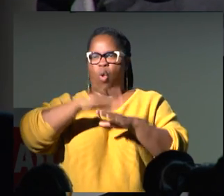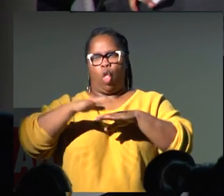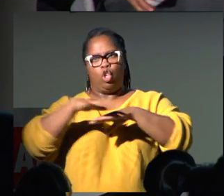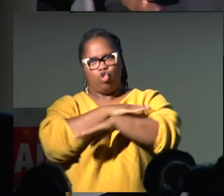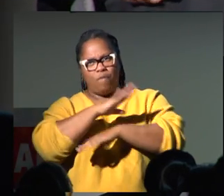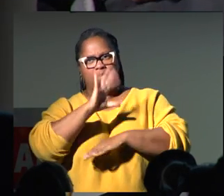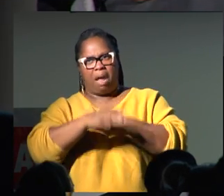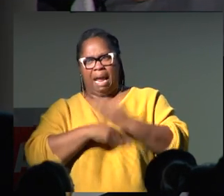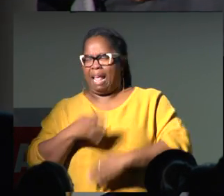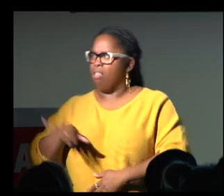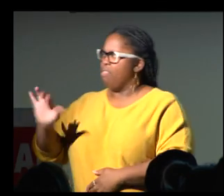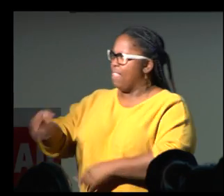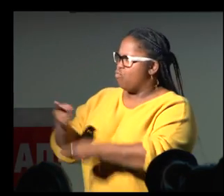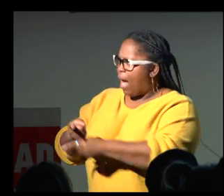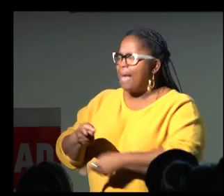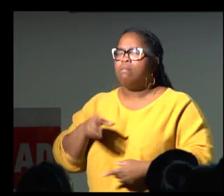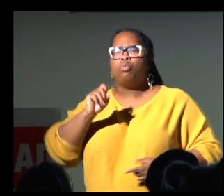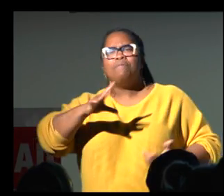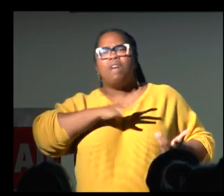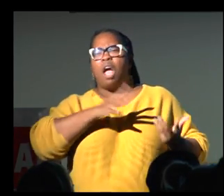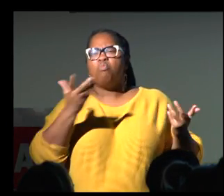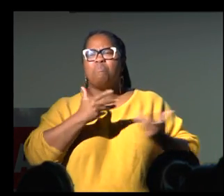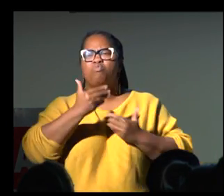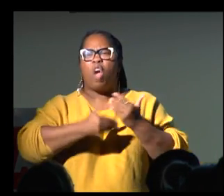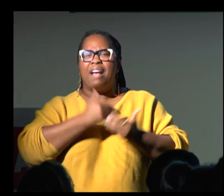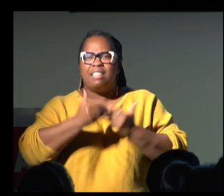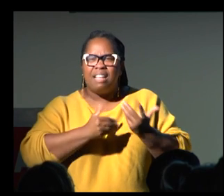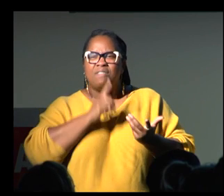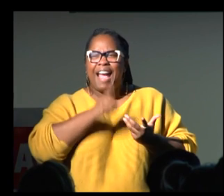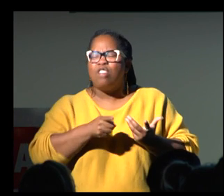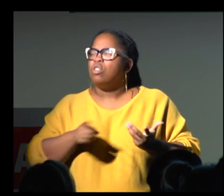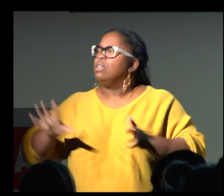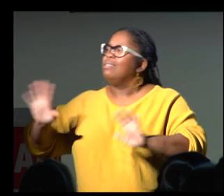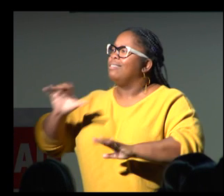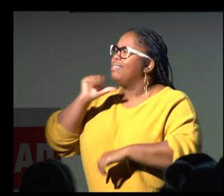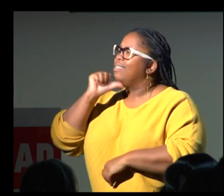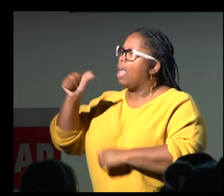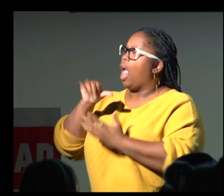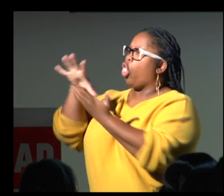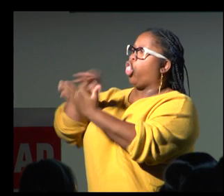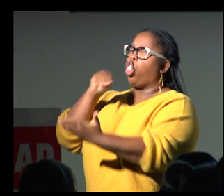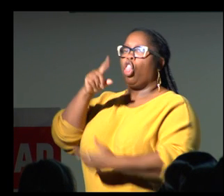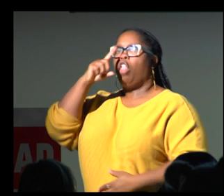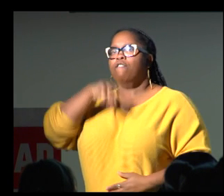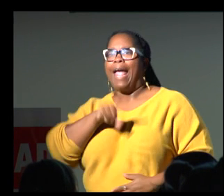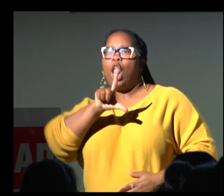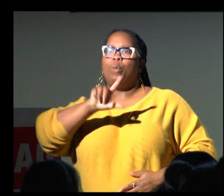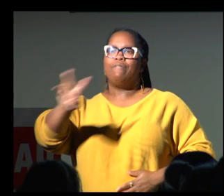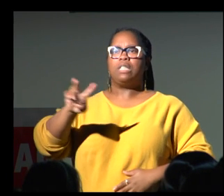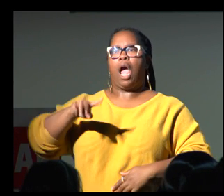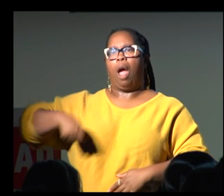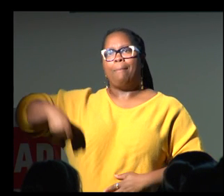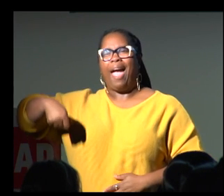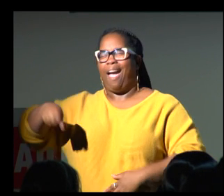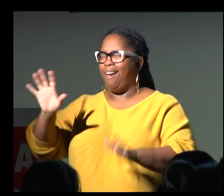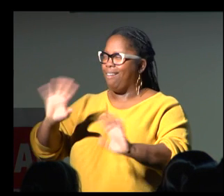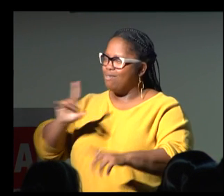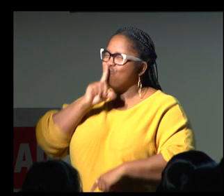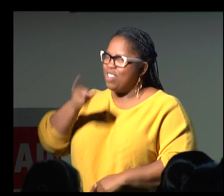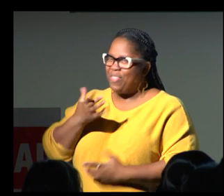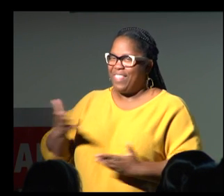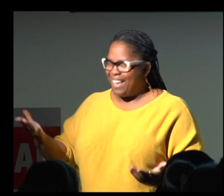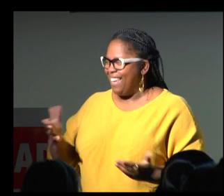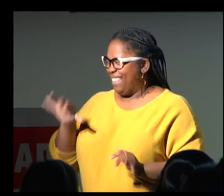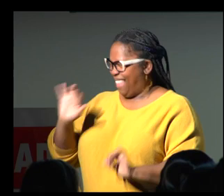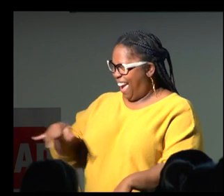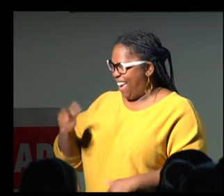hand. So what? Take us through the process of actually how you... It's not a knockoff Louis Vuitton bag. It's a real thing.